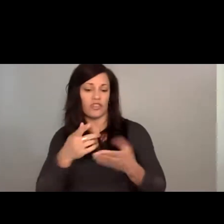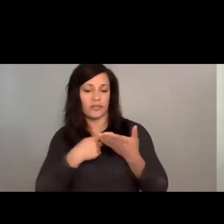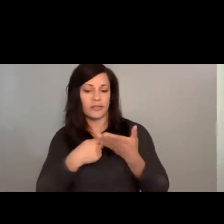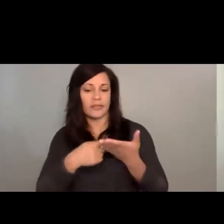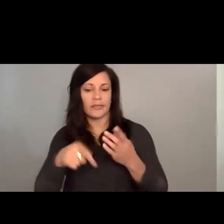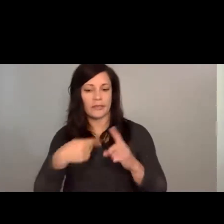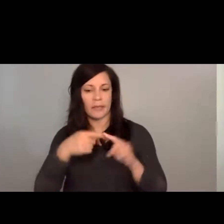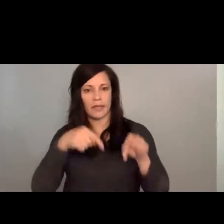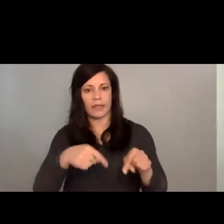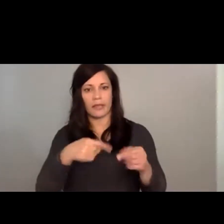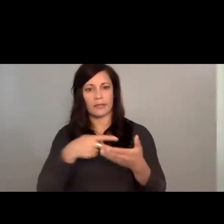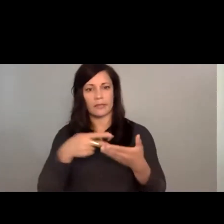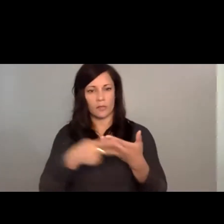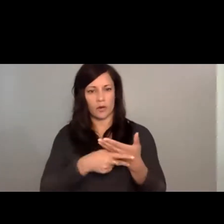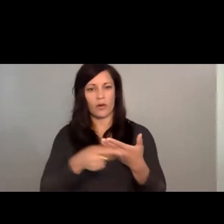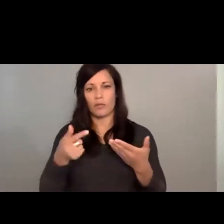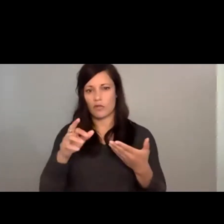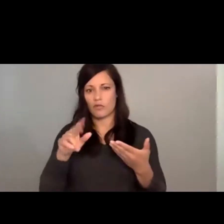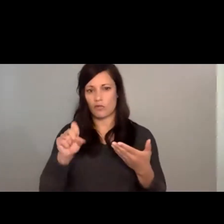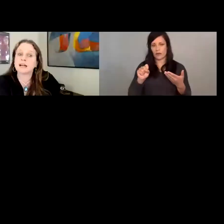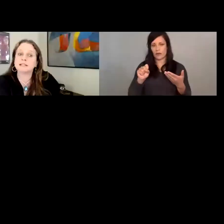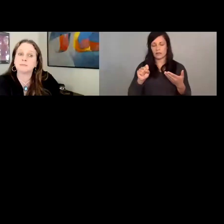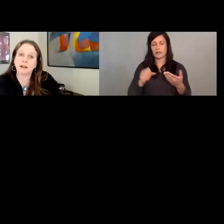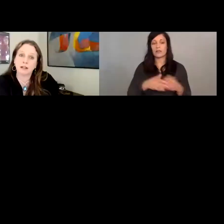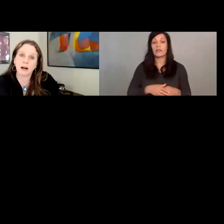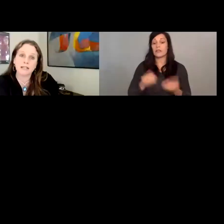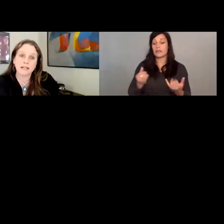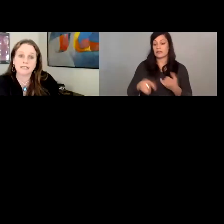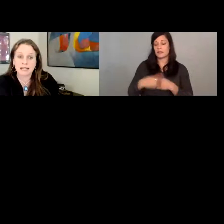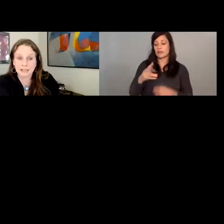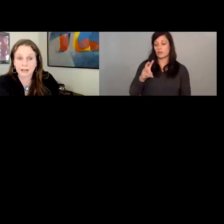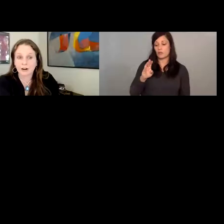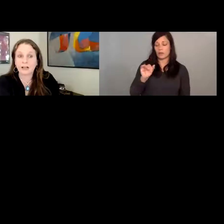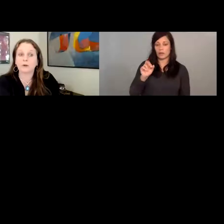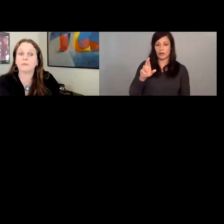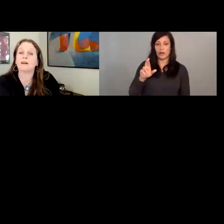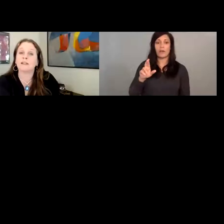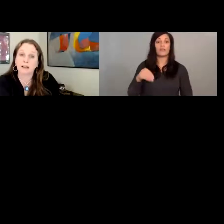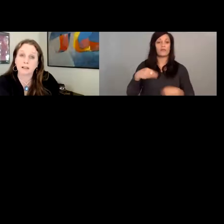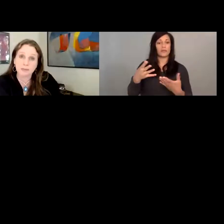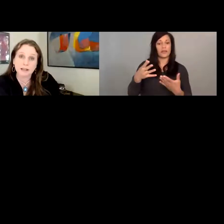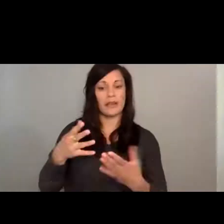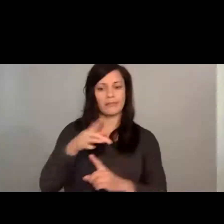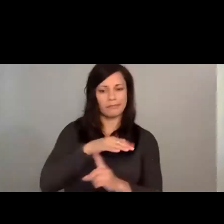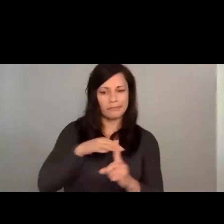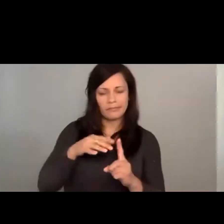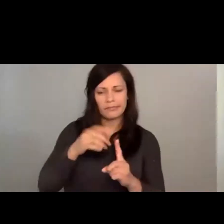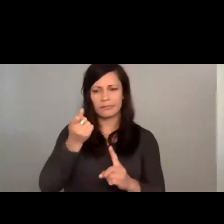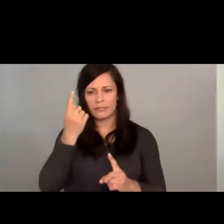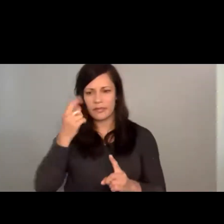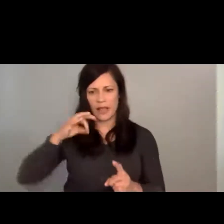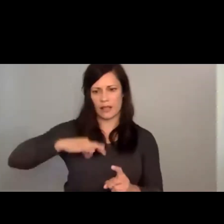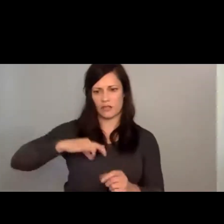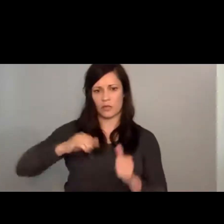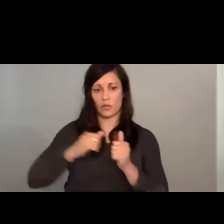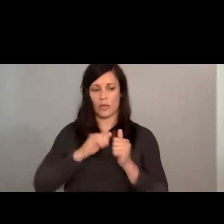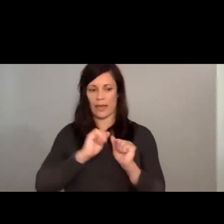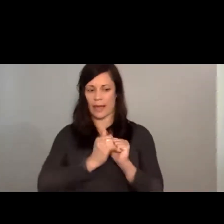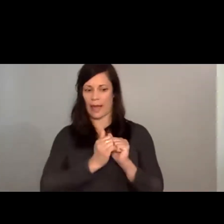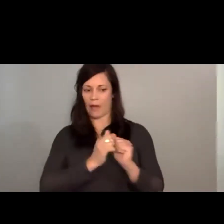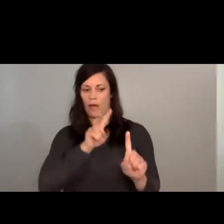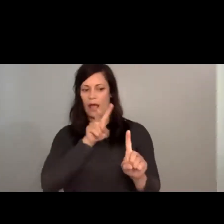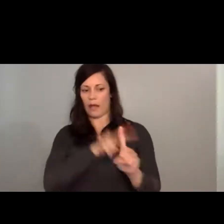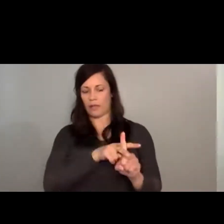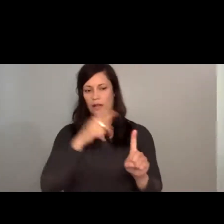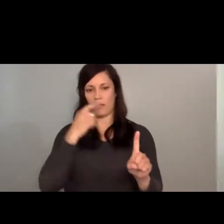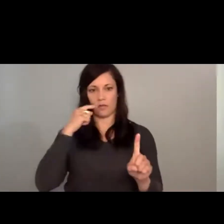Grants Program. Today's webinar is designed to provide context and clarity around the eligibility and application process for these